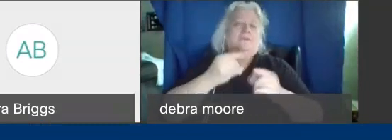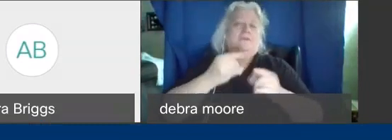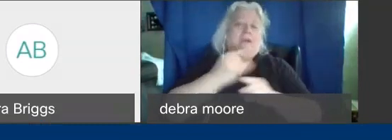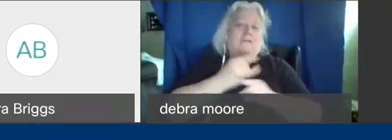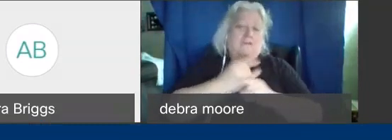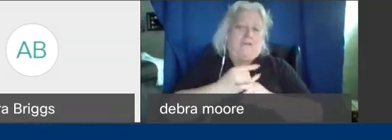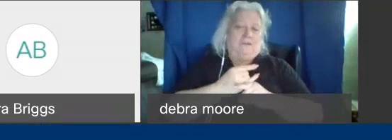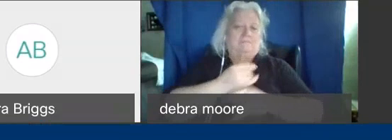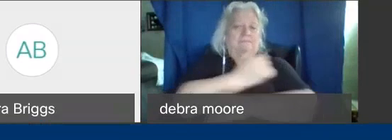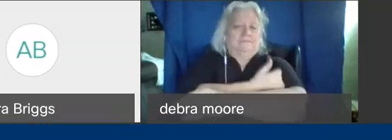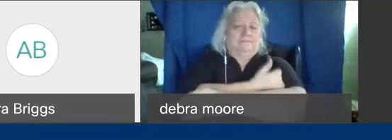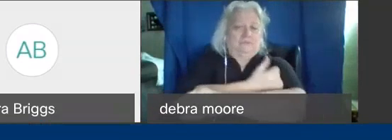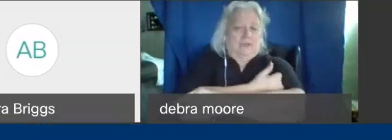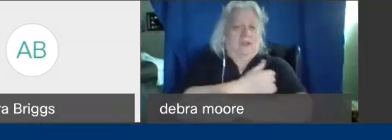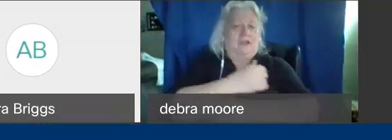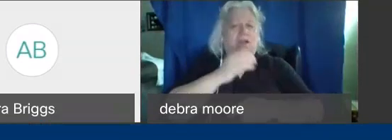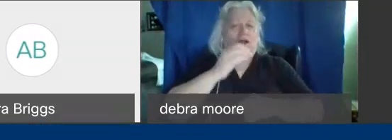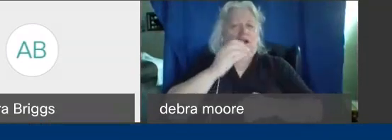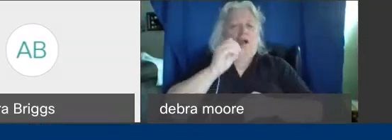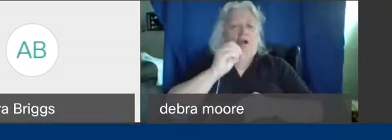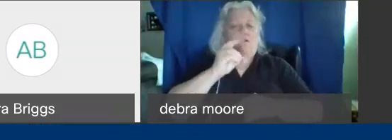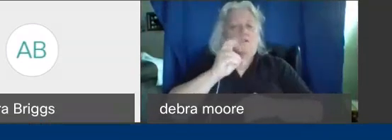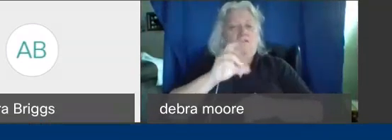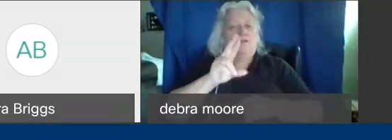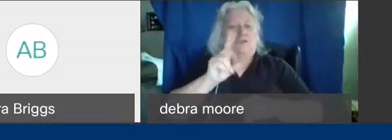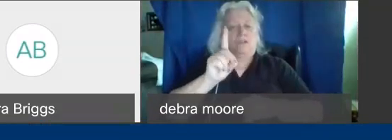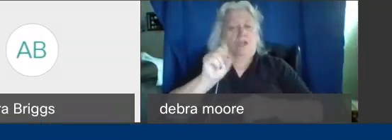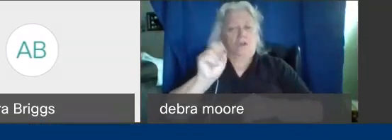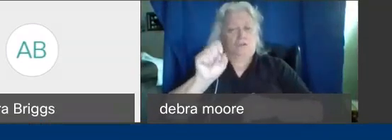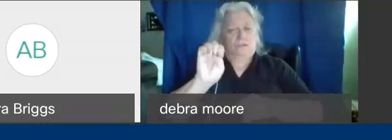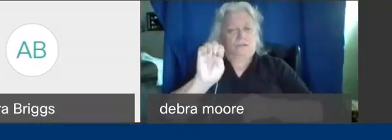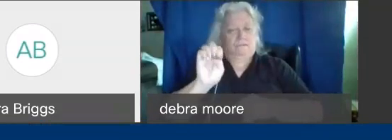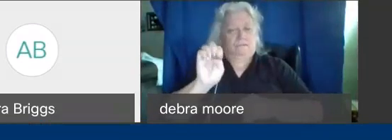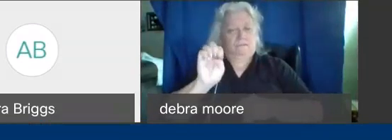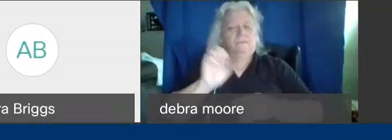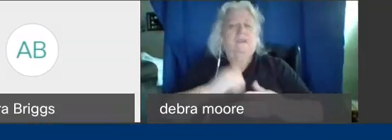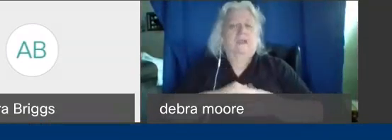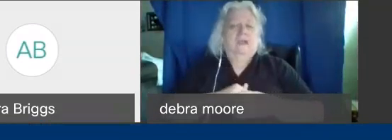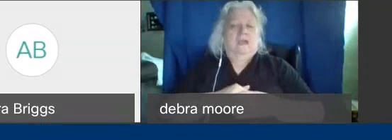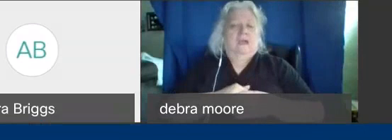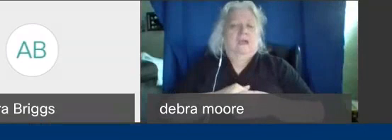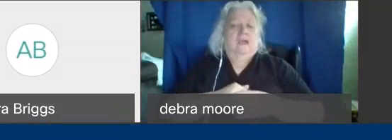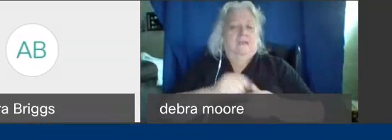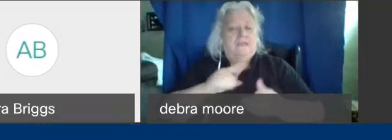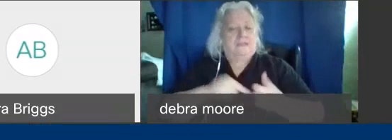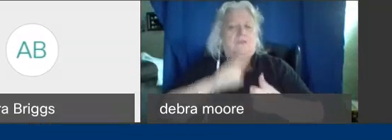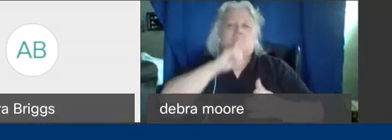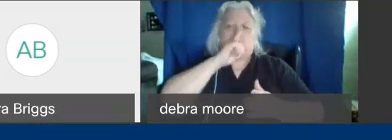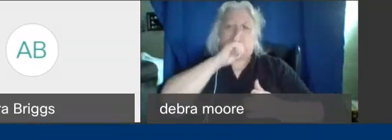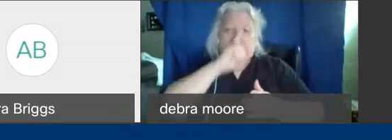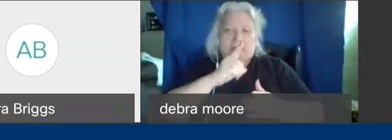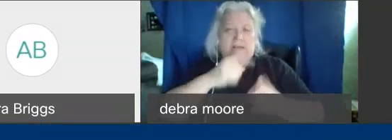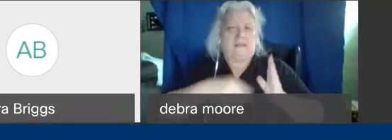67,367 drug overdose deaths occurred in the United States in 2018. So these are really high numbers. Obviously, the